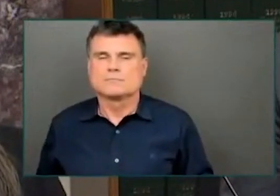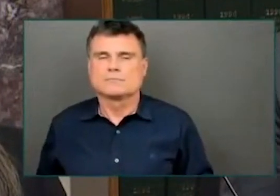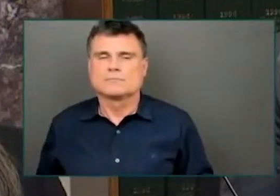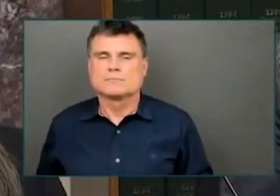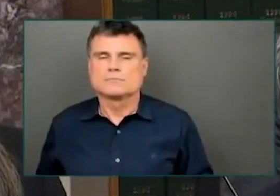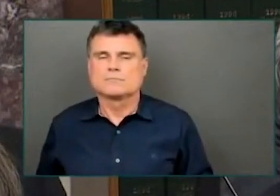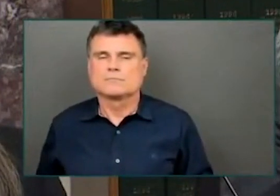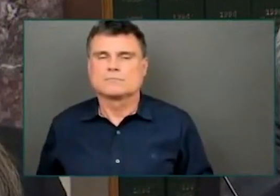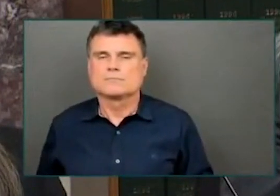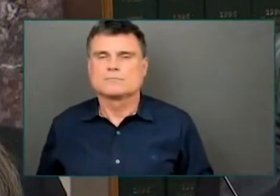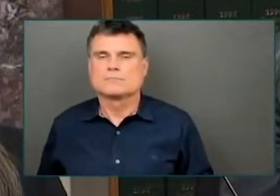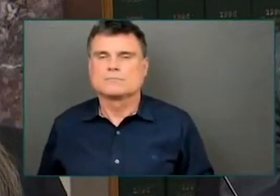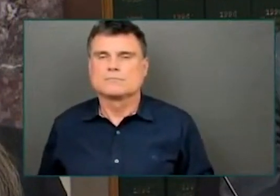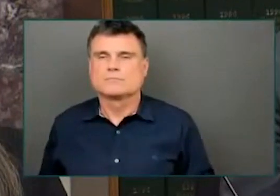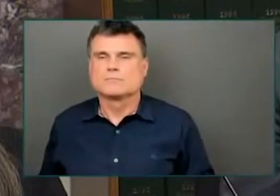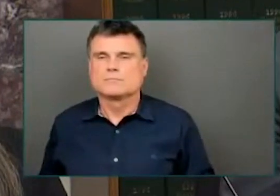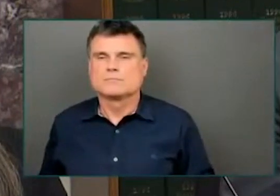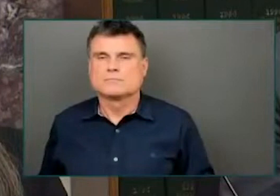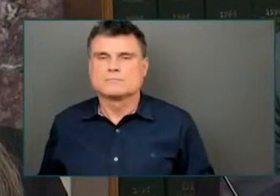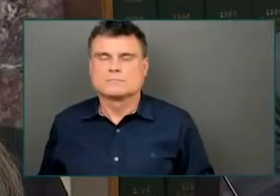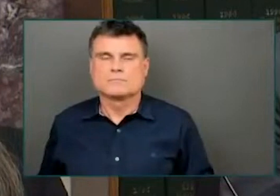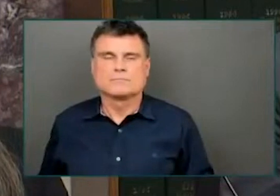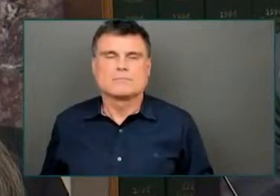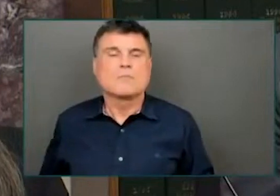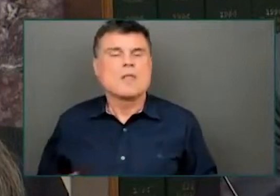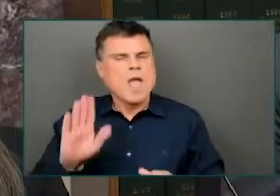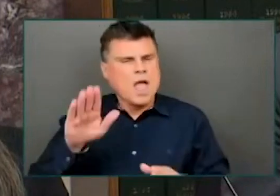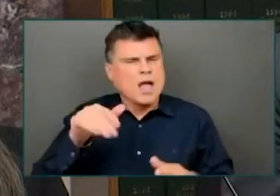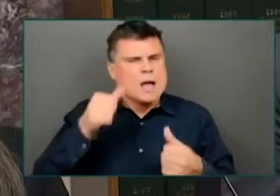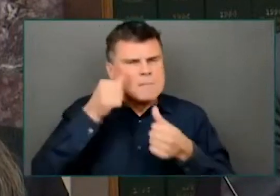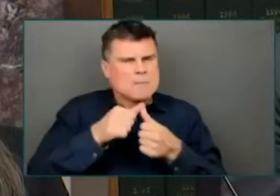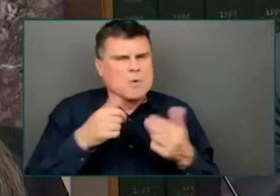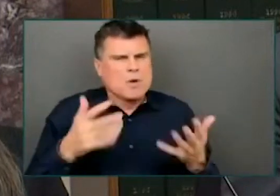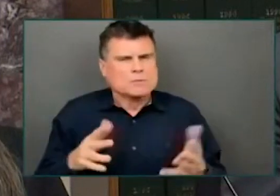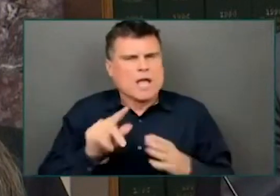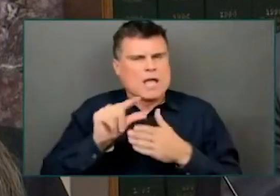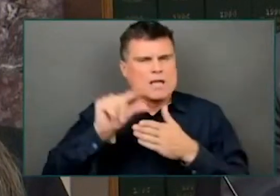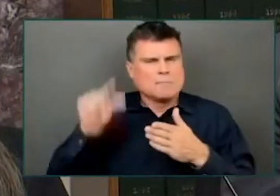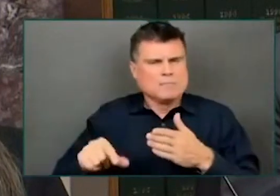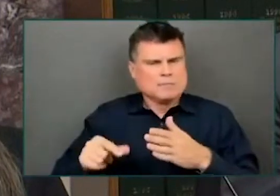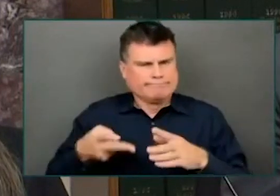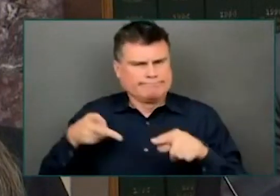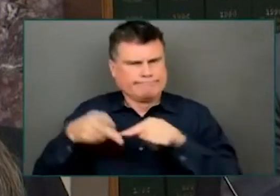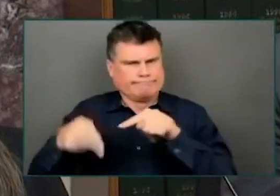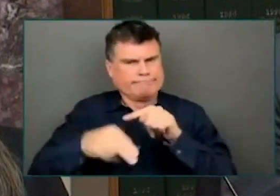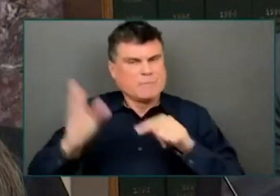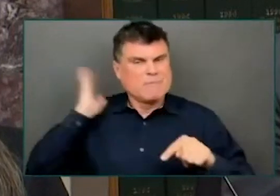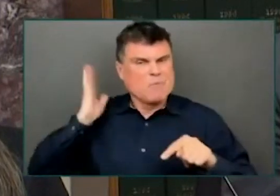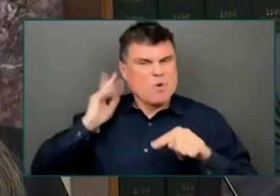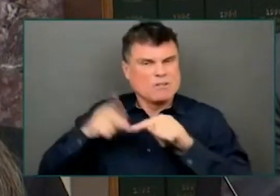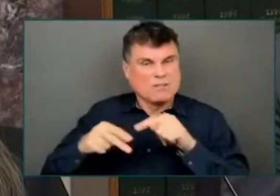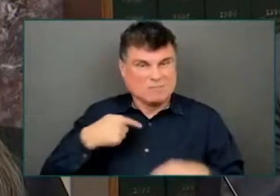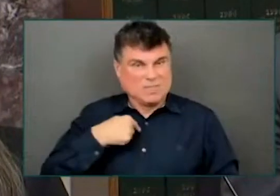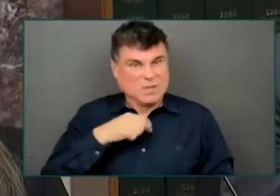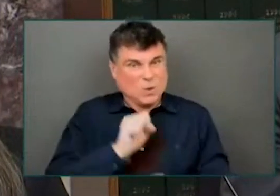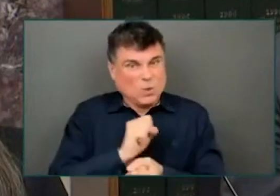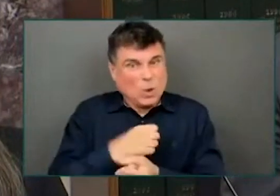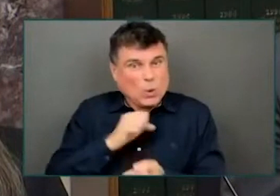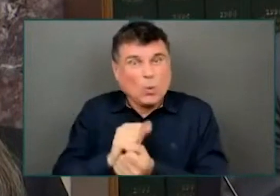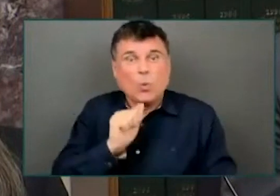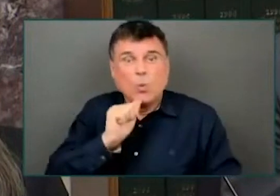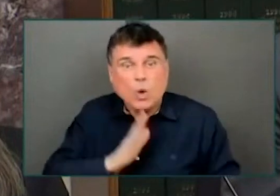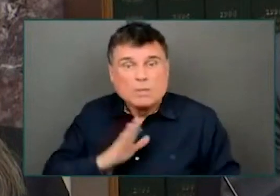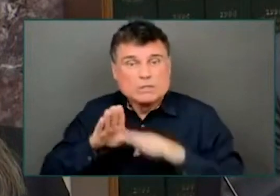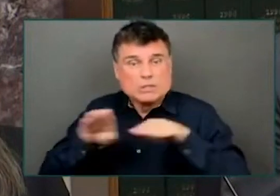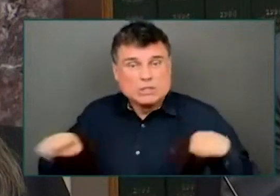Mr. Speaker, I remember those cuts. I remember when they happened because I was working with the women and the children that were most affected. And now,